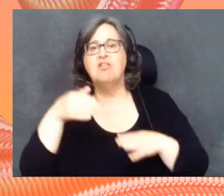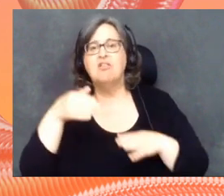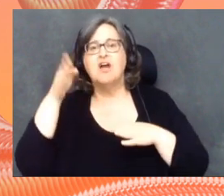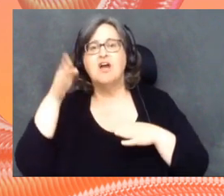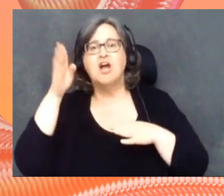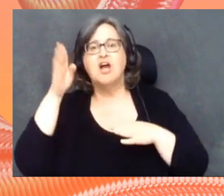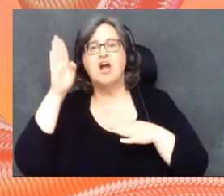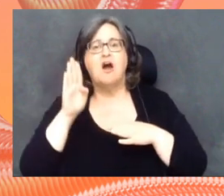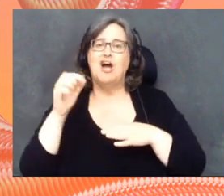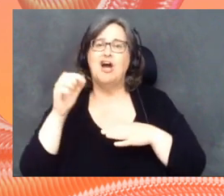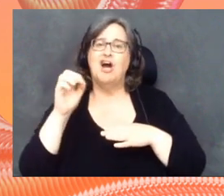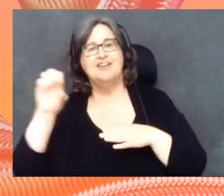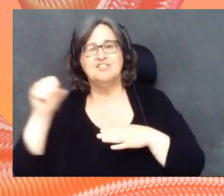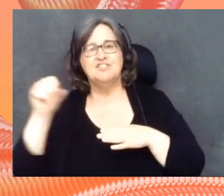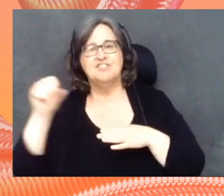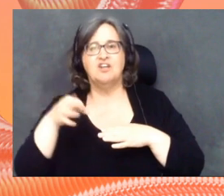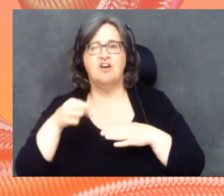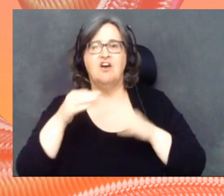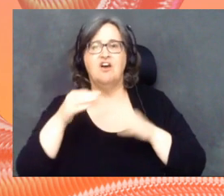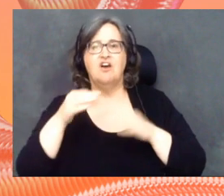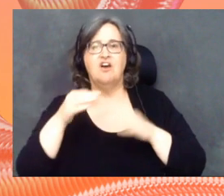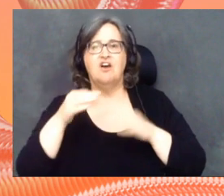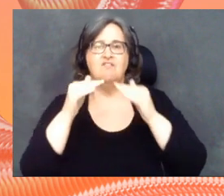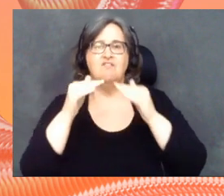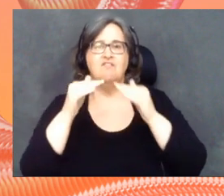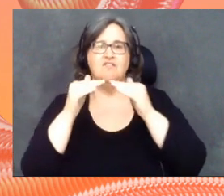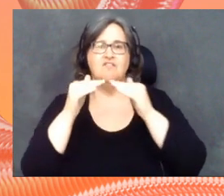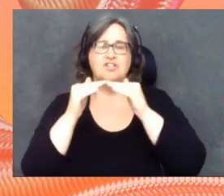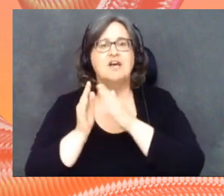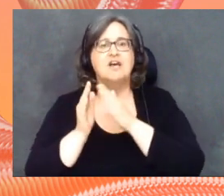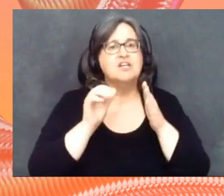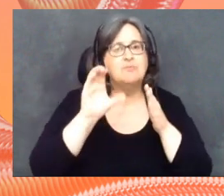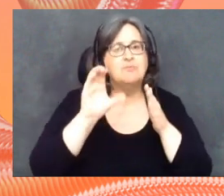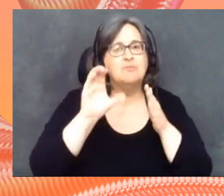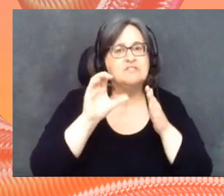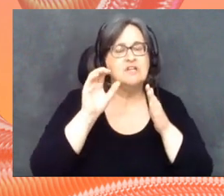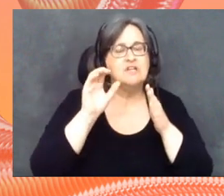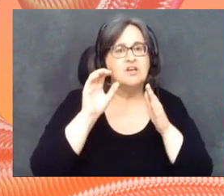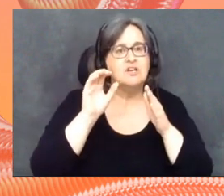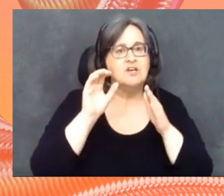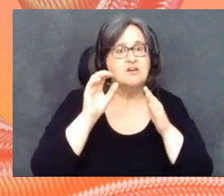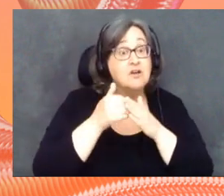next to the AMC's ascendant. What?